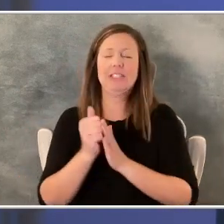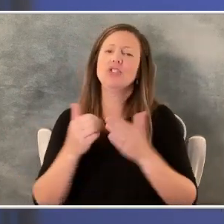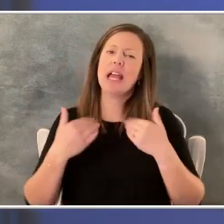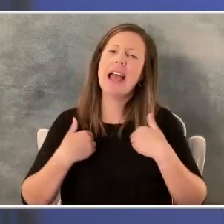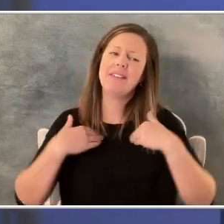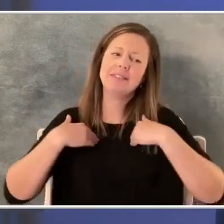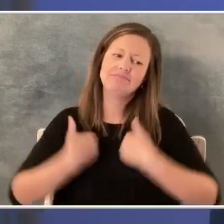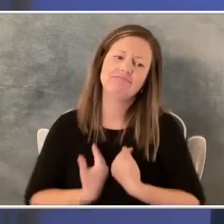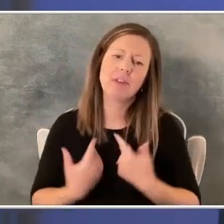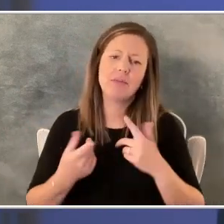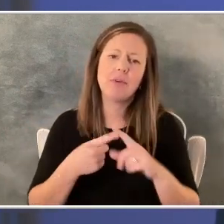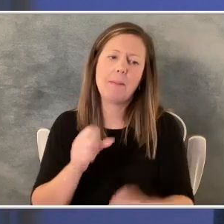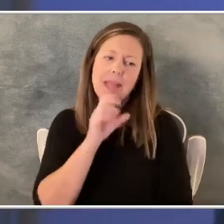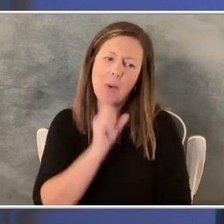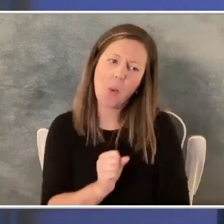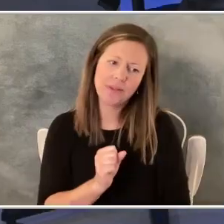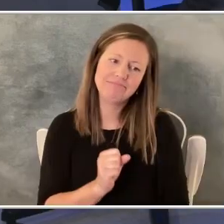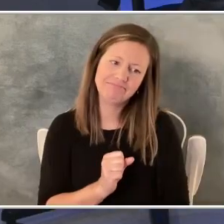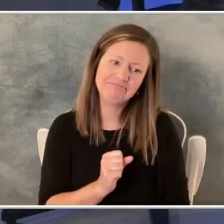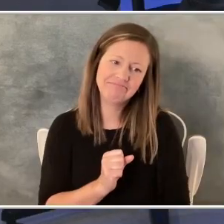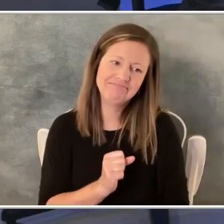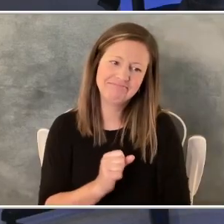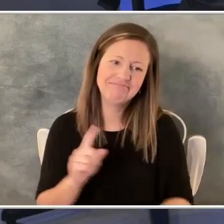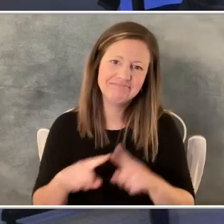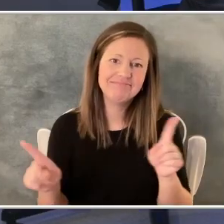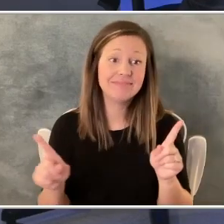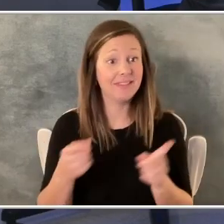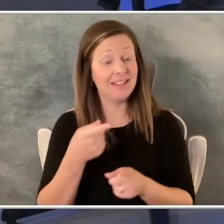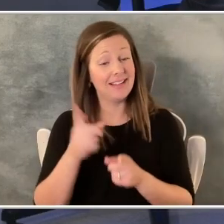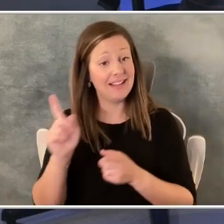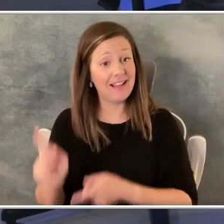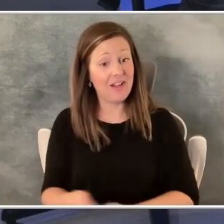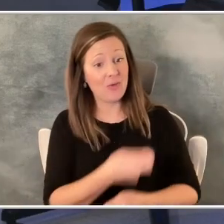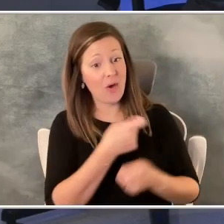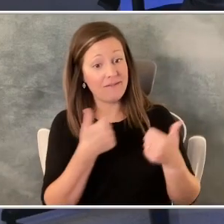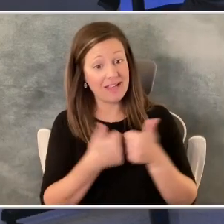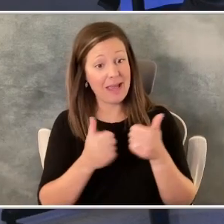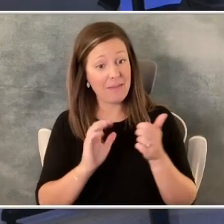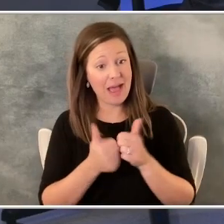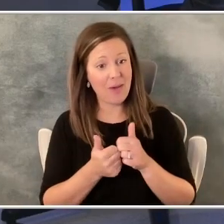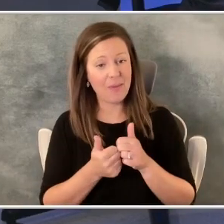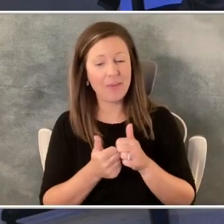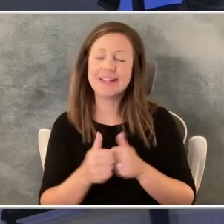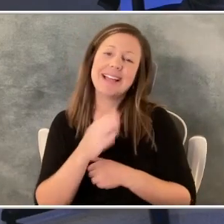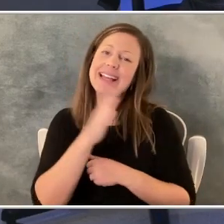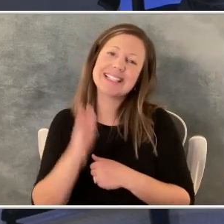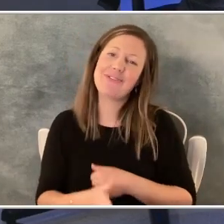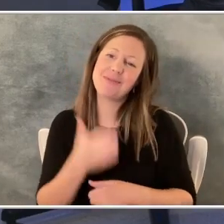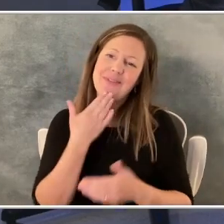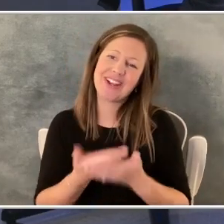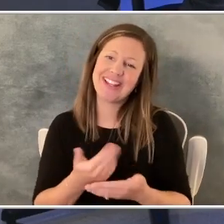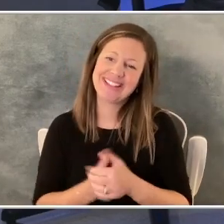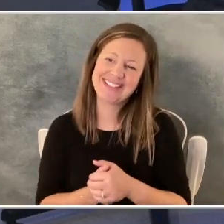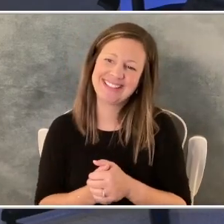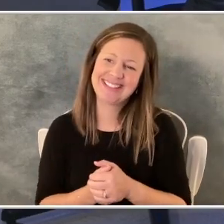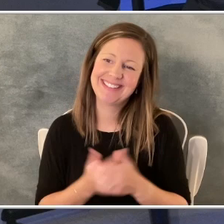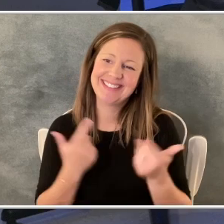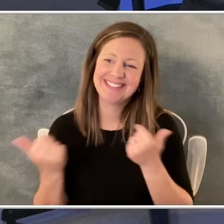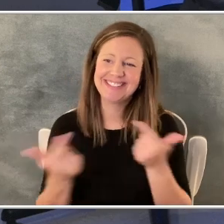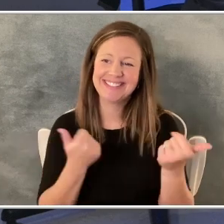old, but how's your golf game? Not affected? It's never been very good. so all systems but go.